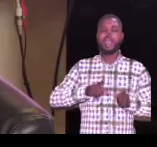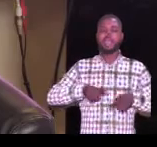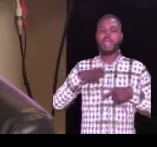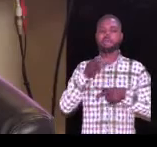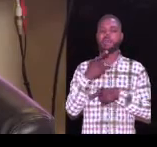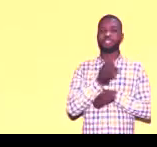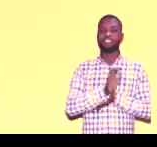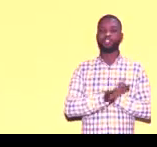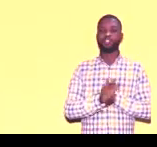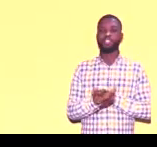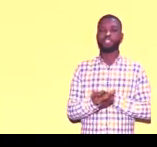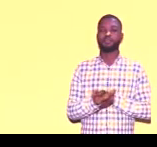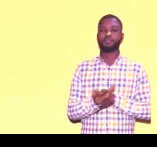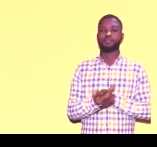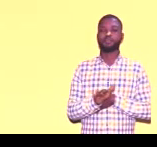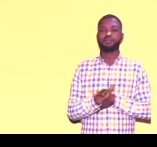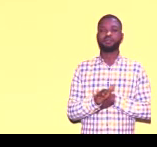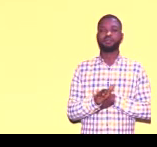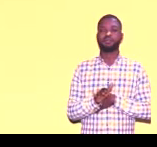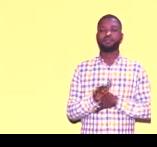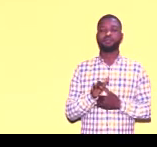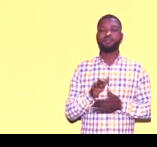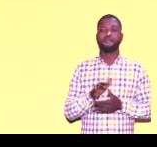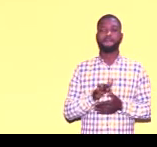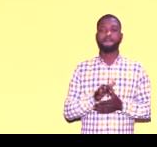lives of the children.